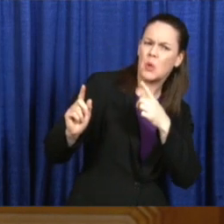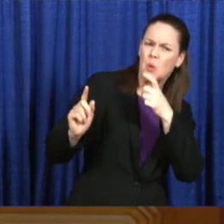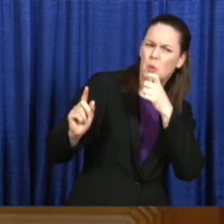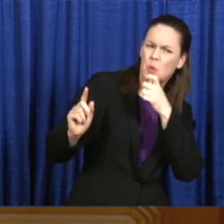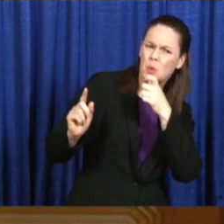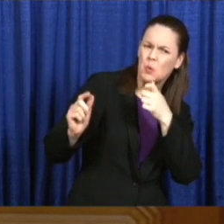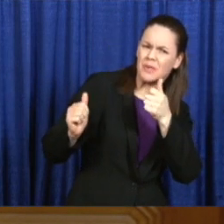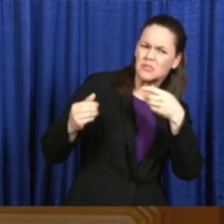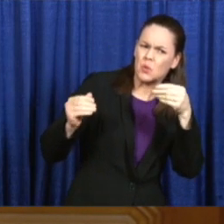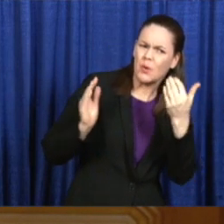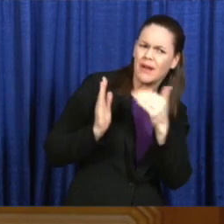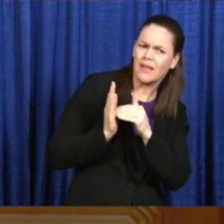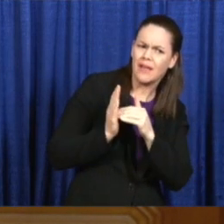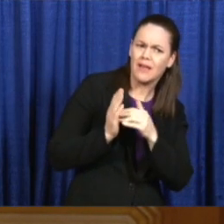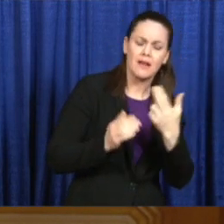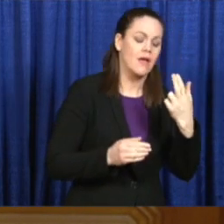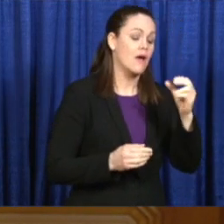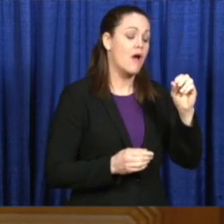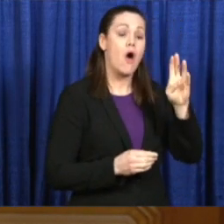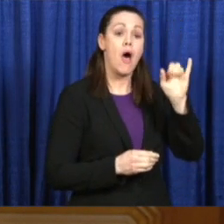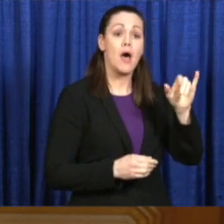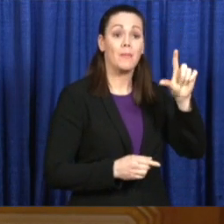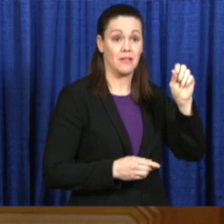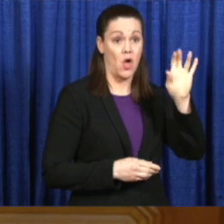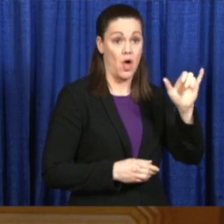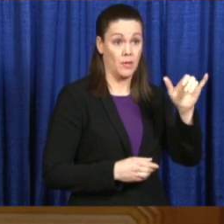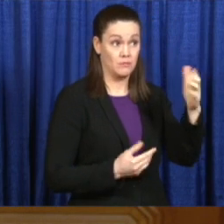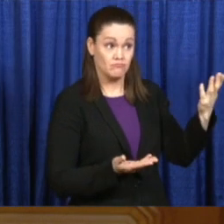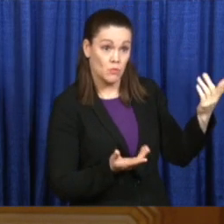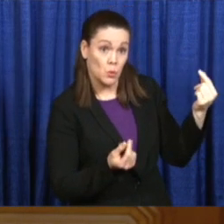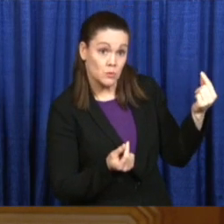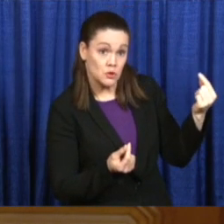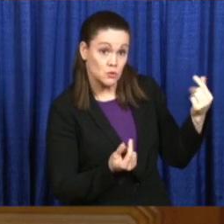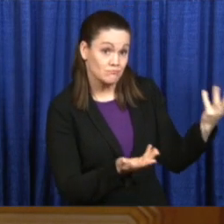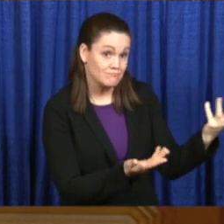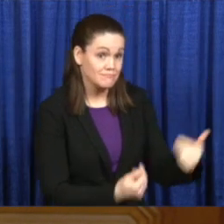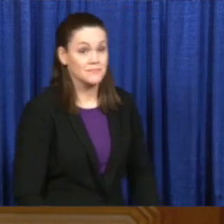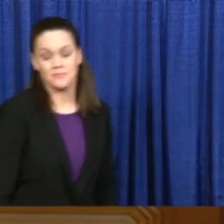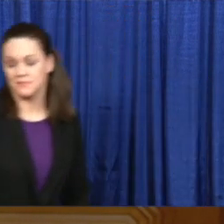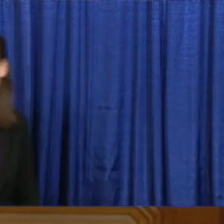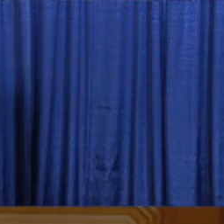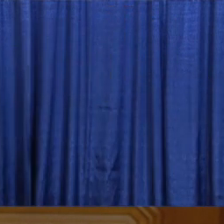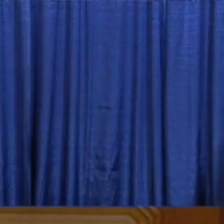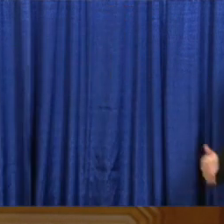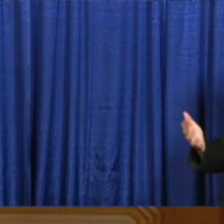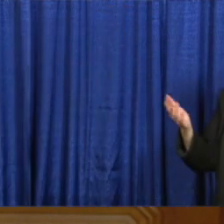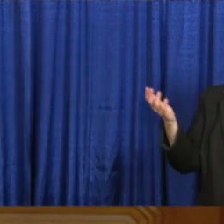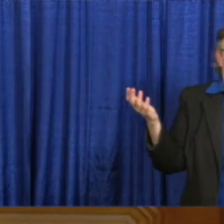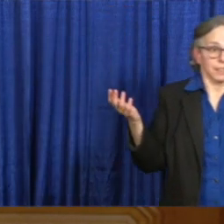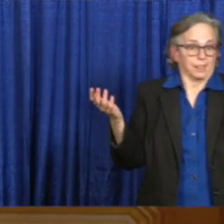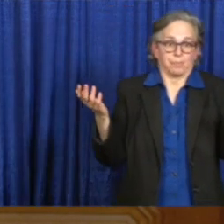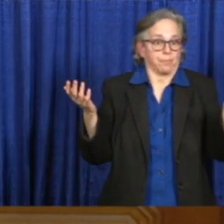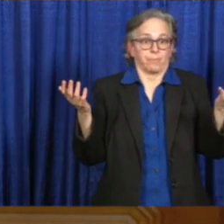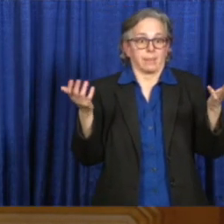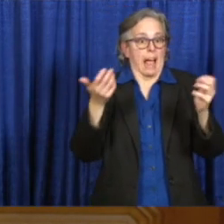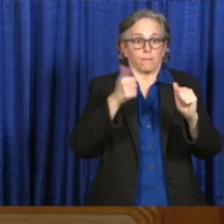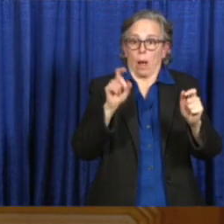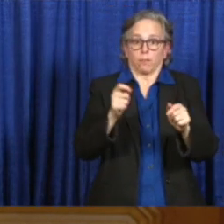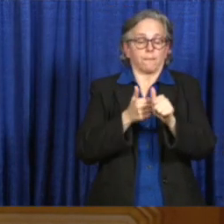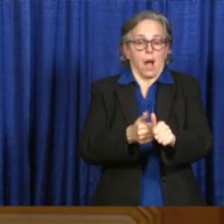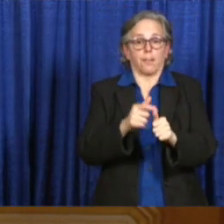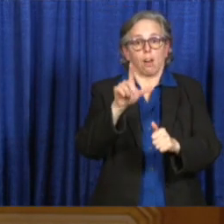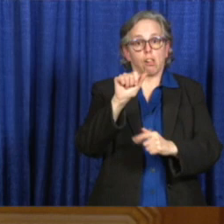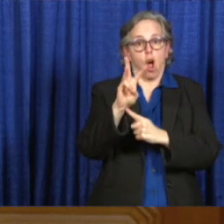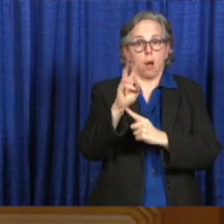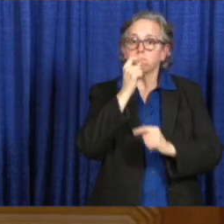sorry. Hobby Lobby. Look, everybody has to follow the law. I've talked with our mayors today. I